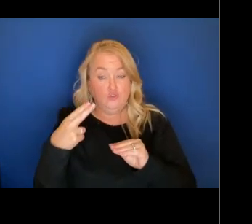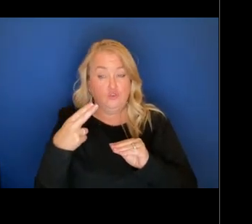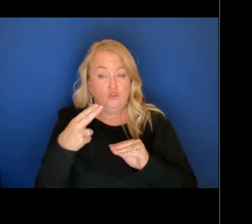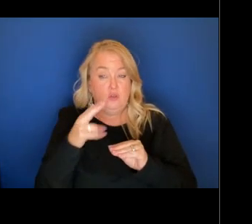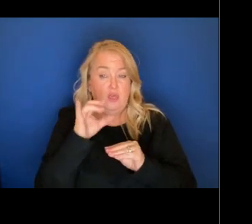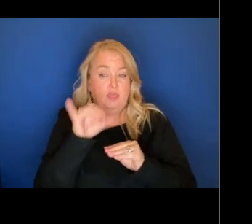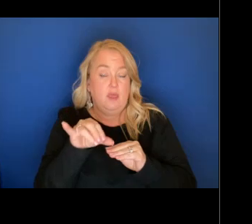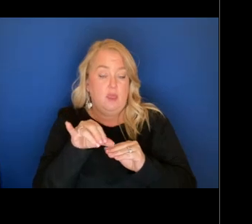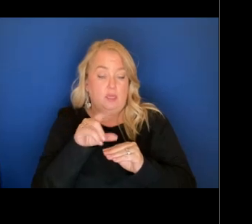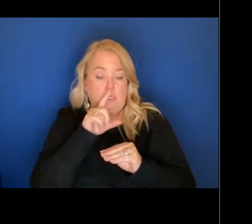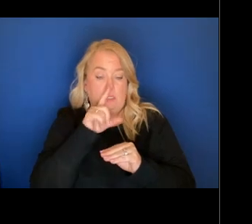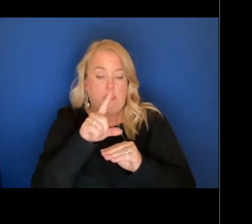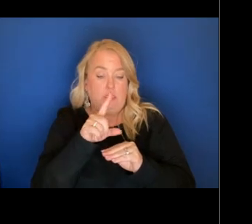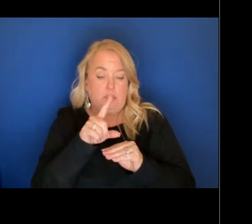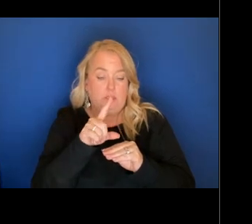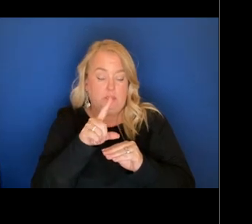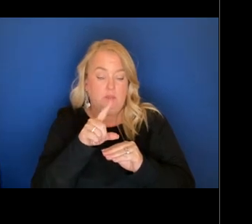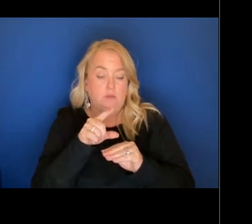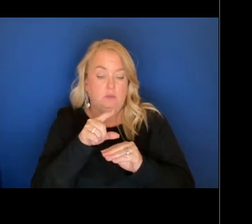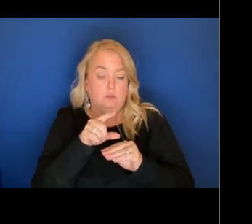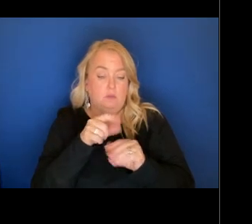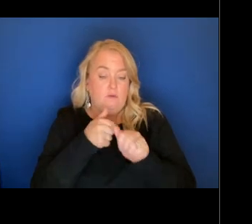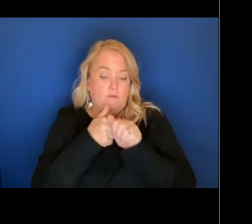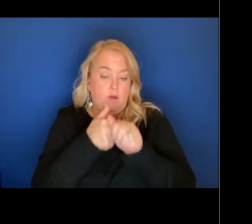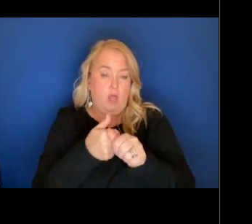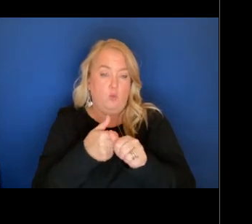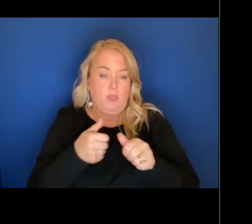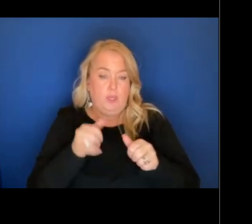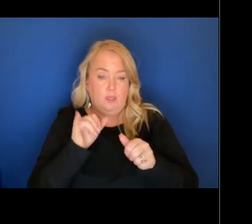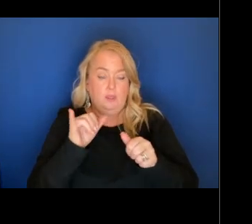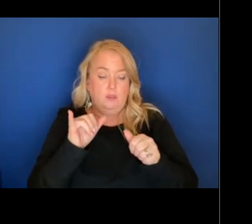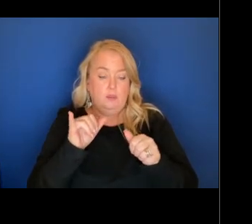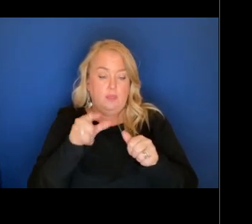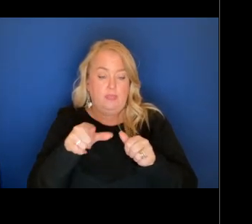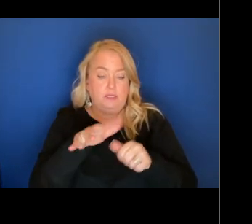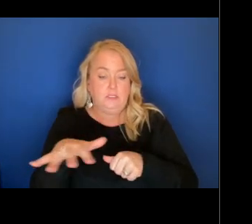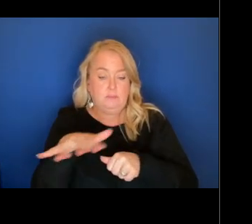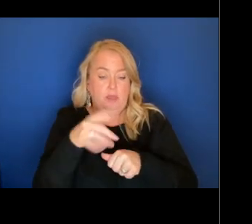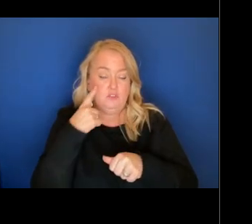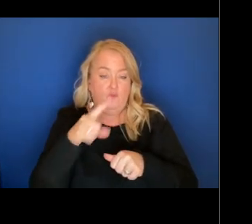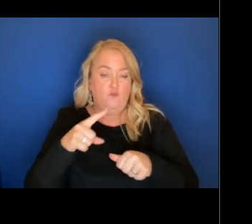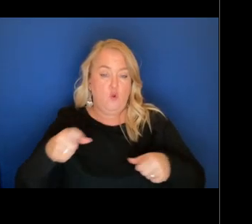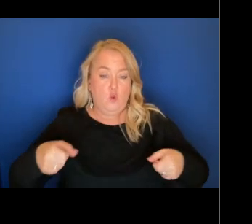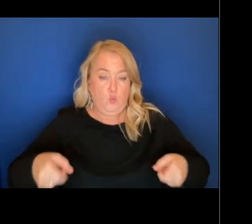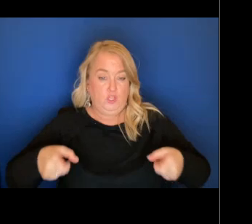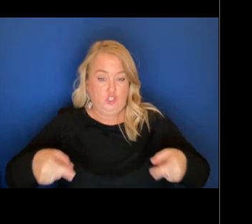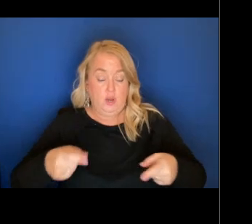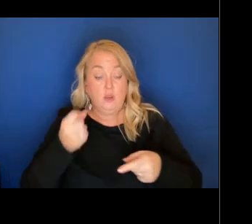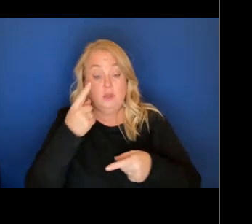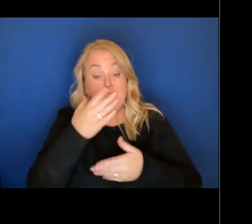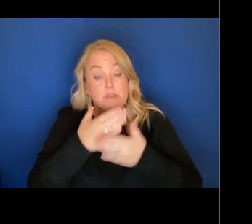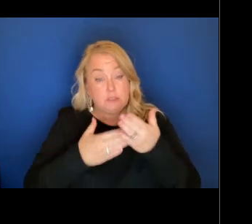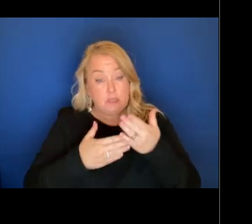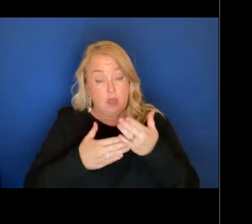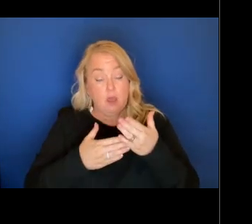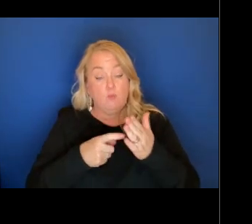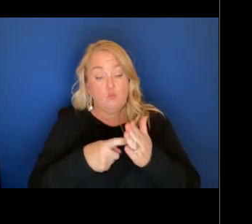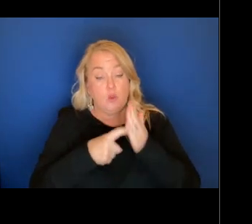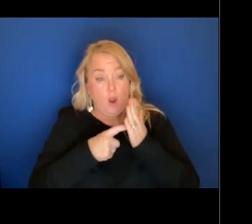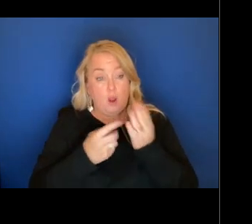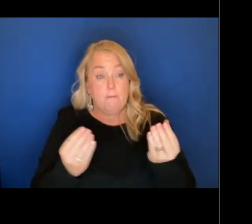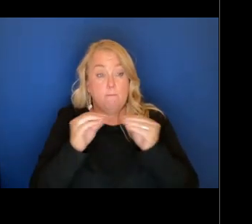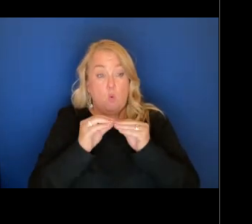based on the stationary space of a manual wheelchair. Now there are newer mobility devices that require